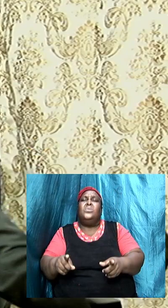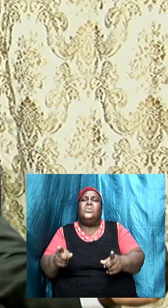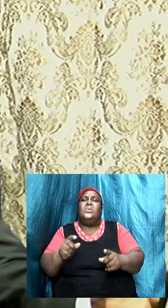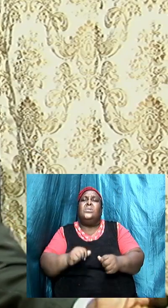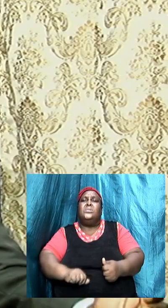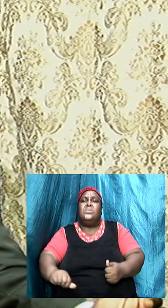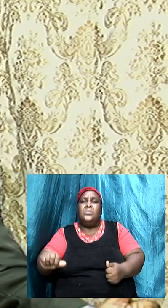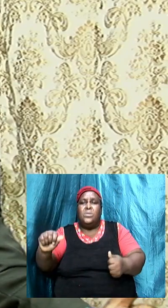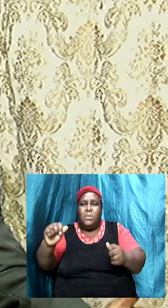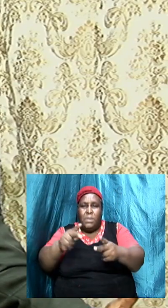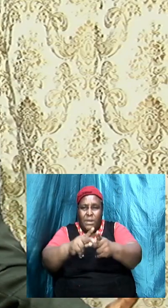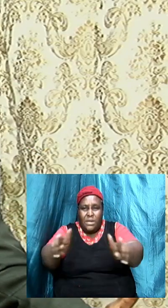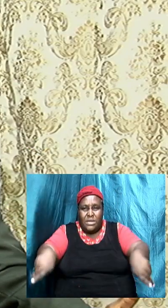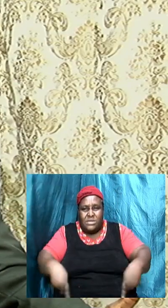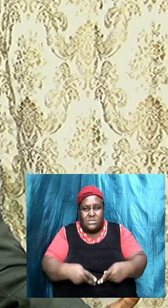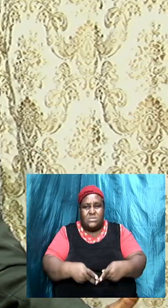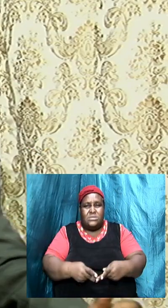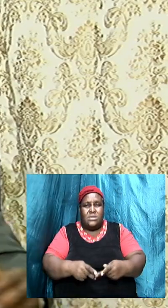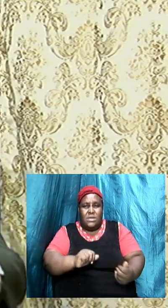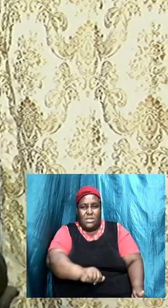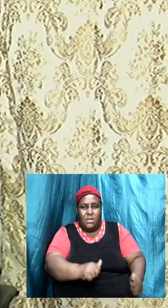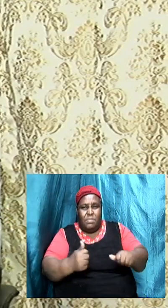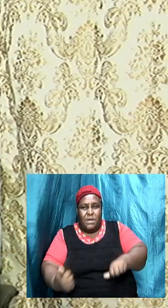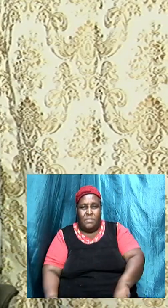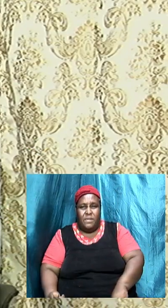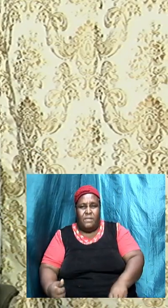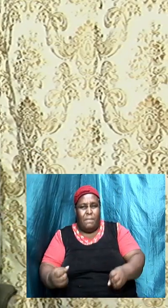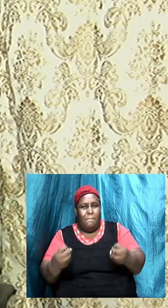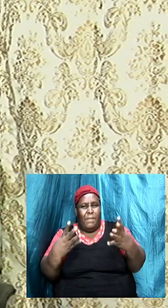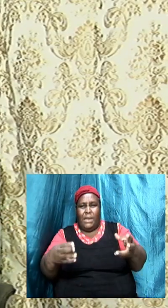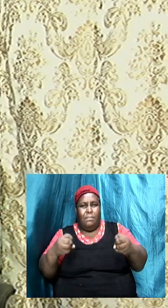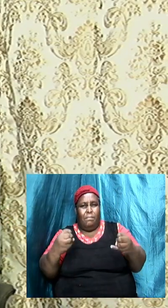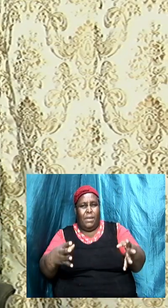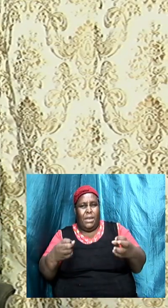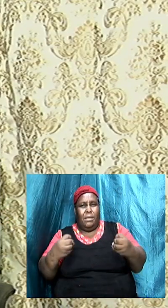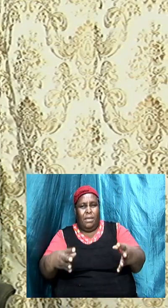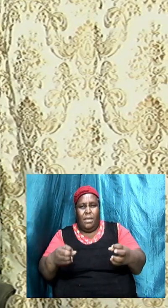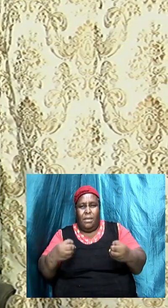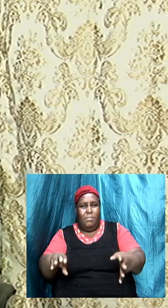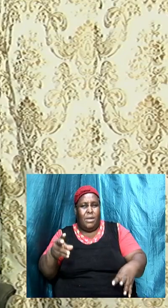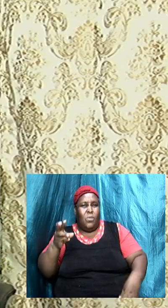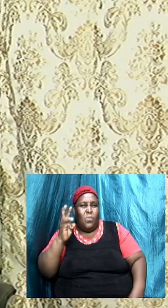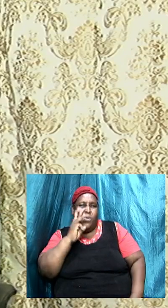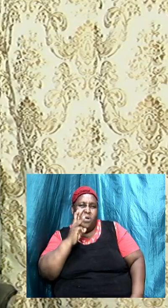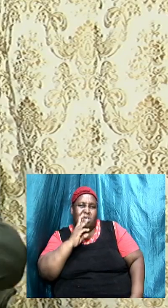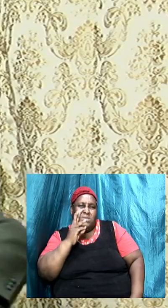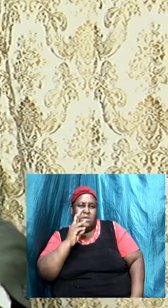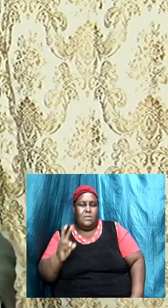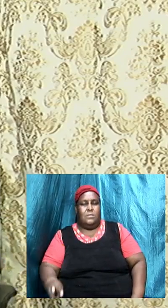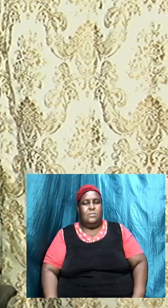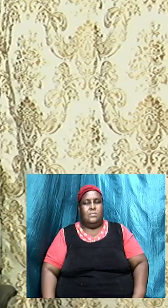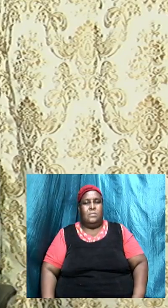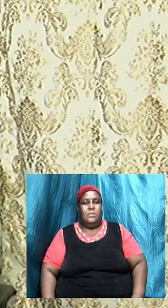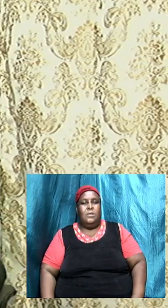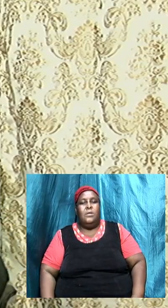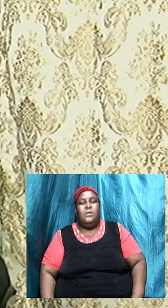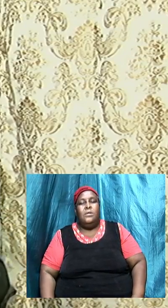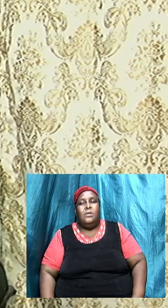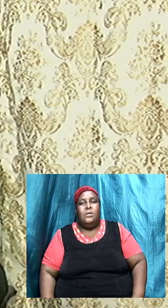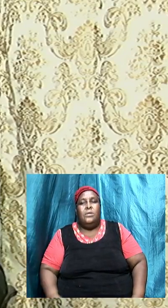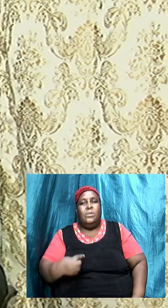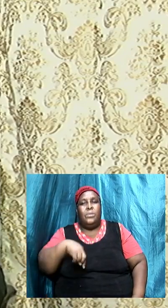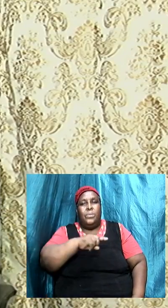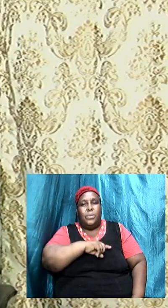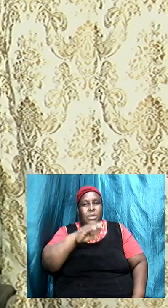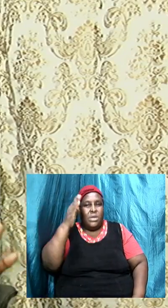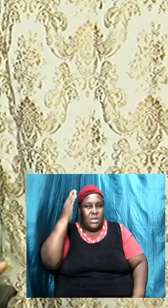there was much water. But we know all of them something here, but we're going to just brush over a little bit of thing and just polish it up so that we know